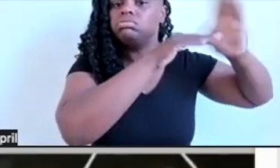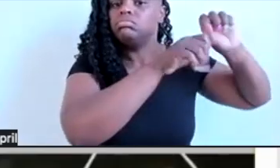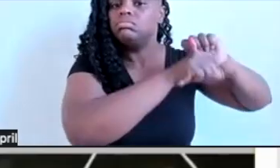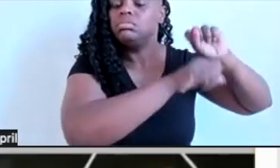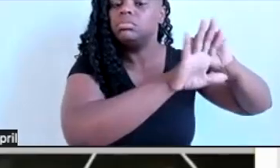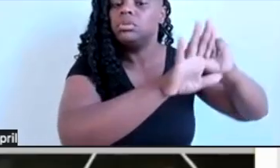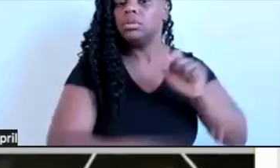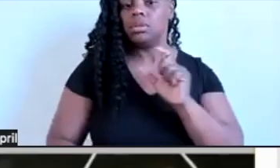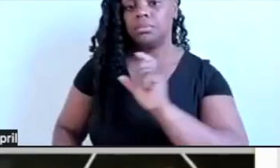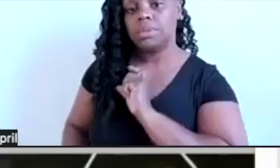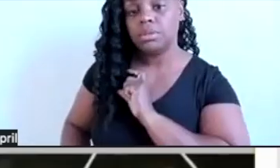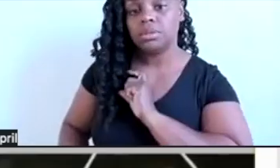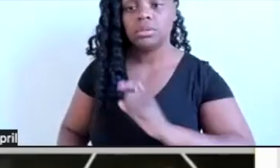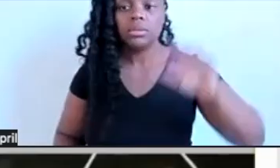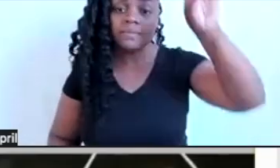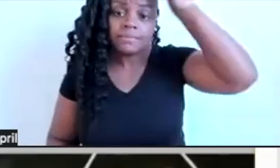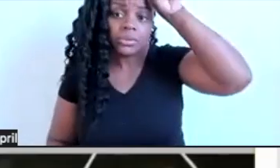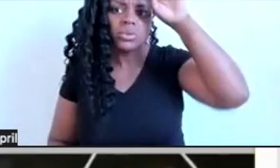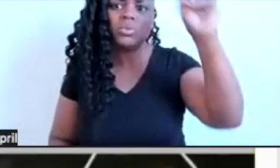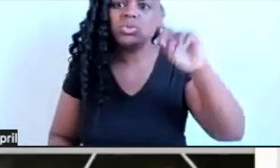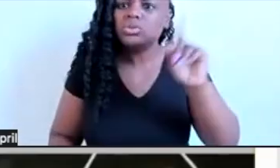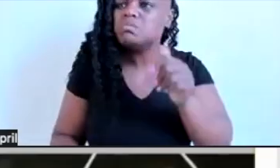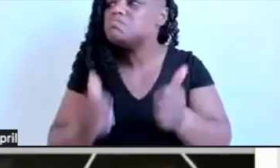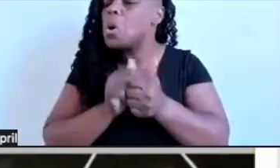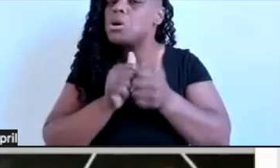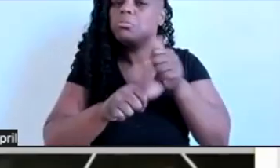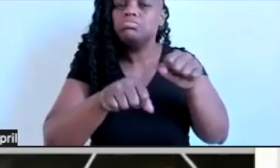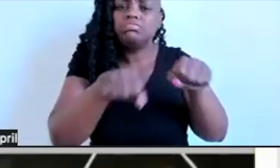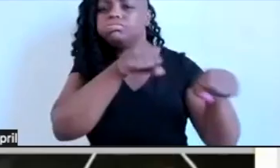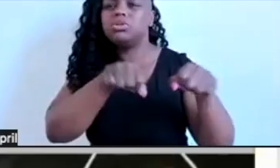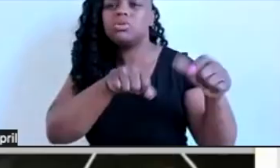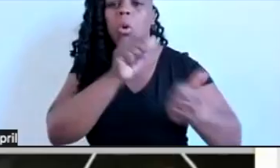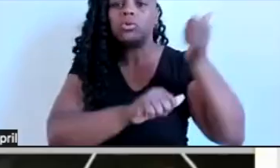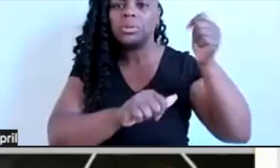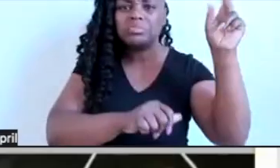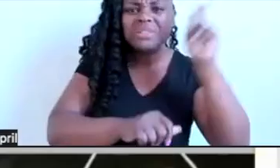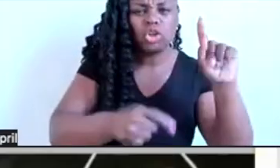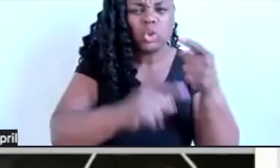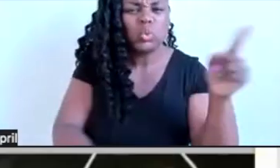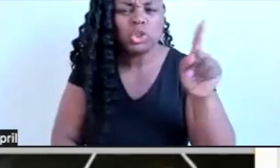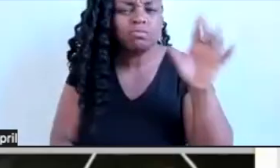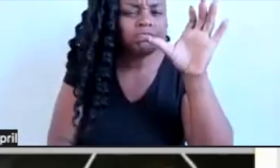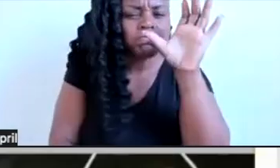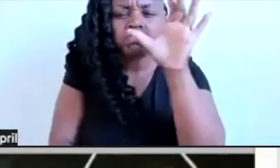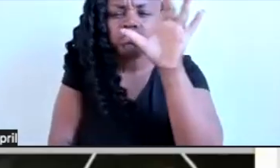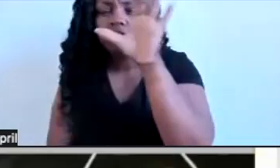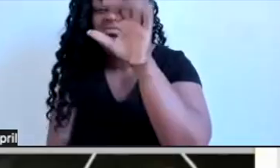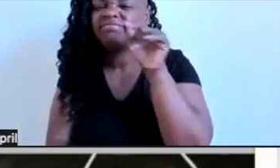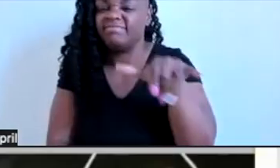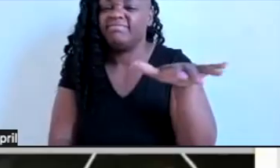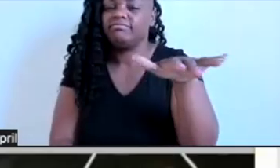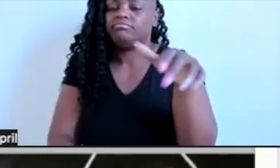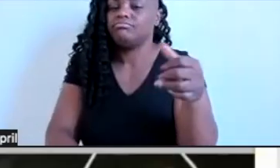most people are in danger. If a school or a mall in your area needs help, you might have to wait a long time to